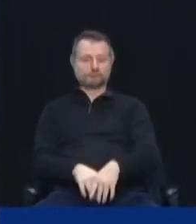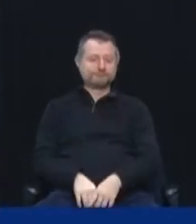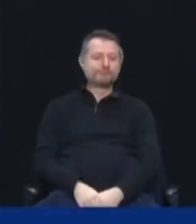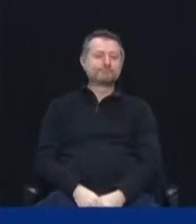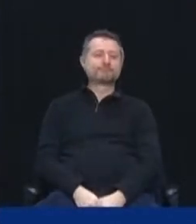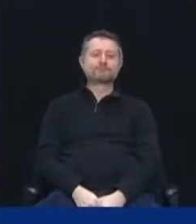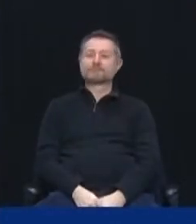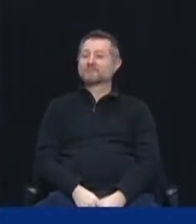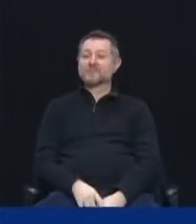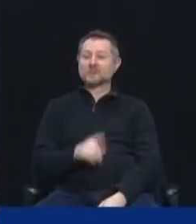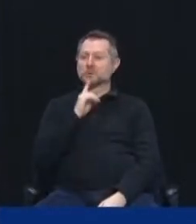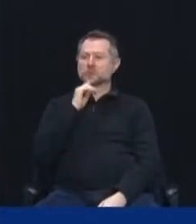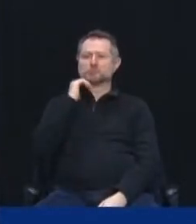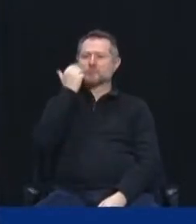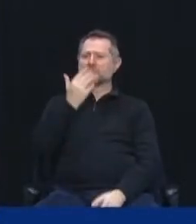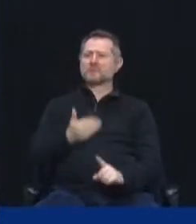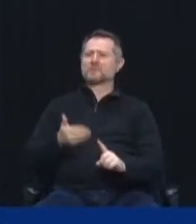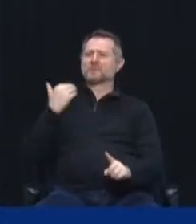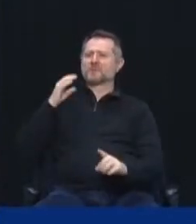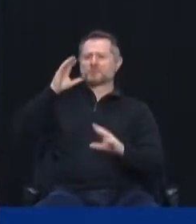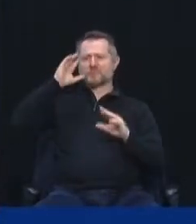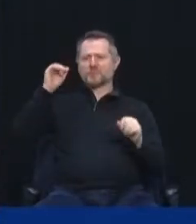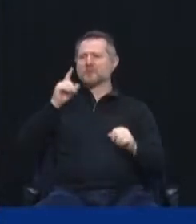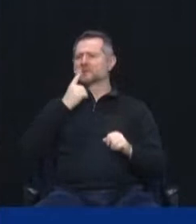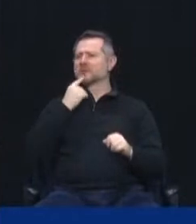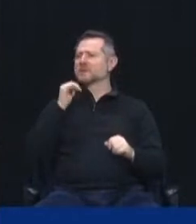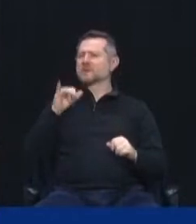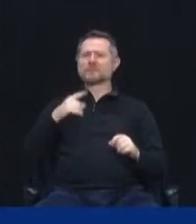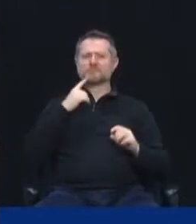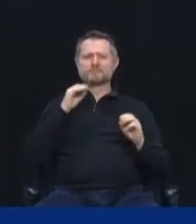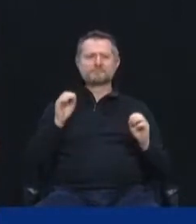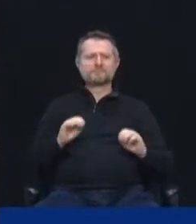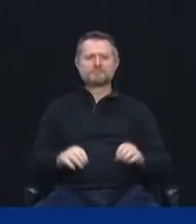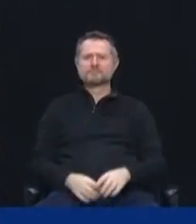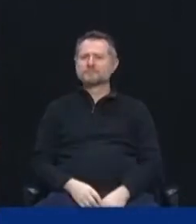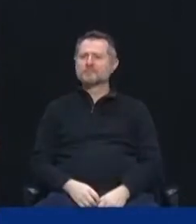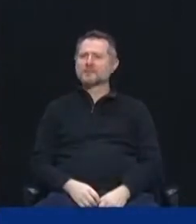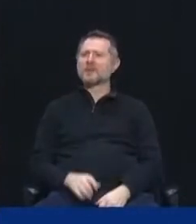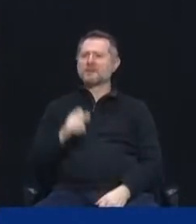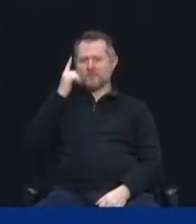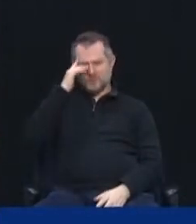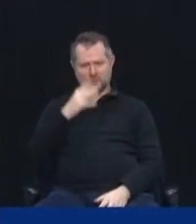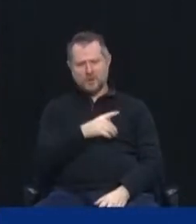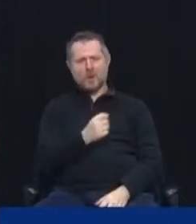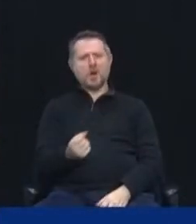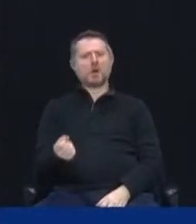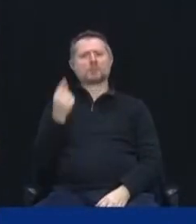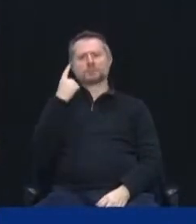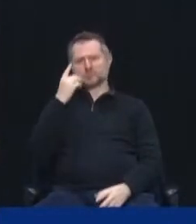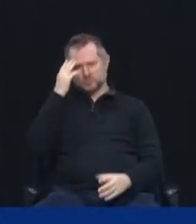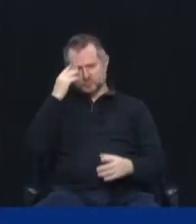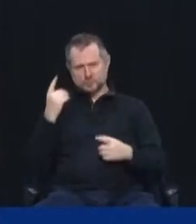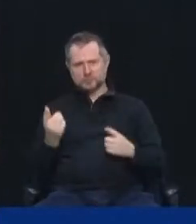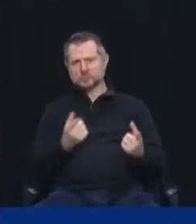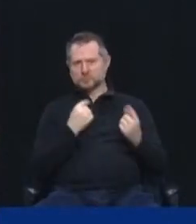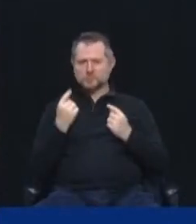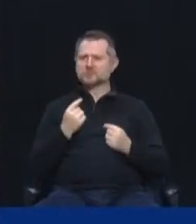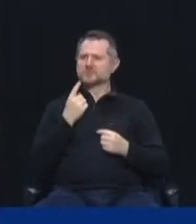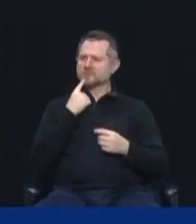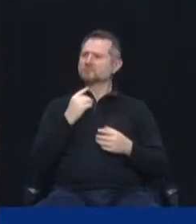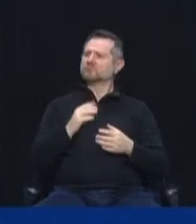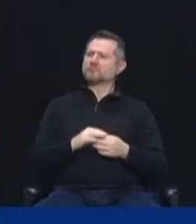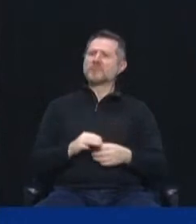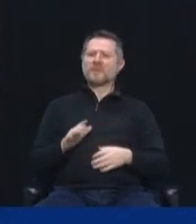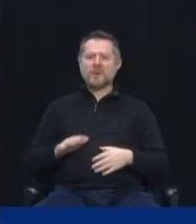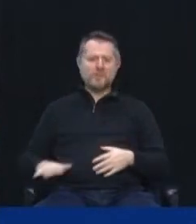former president didn't tell us that, but the governor gets it right. Everyone needs to